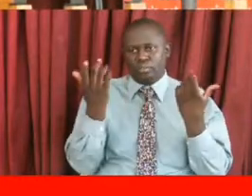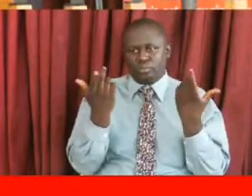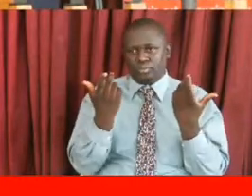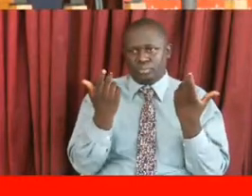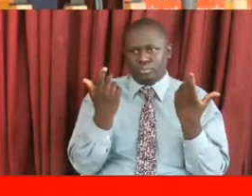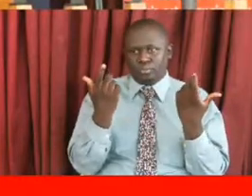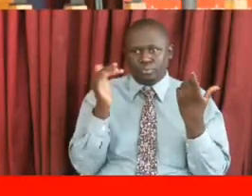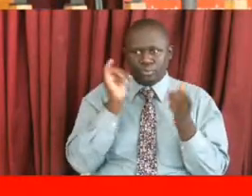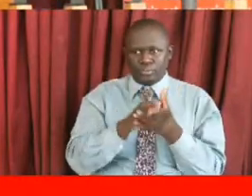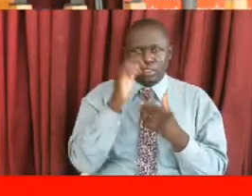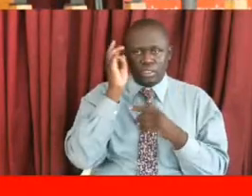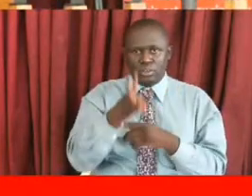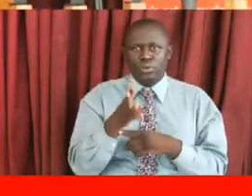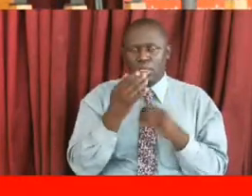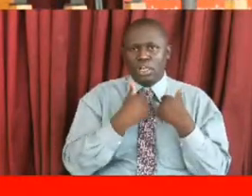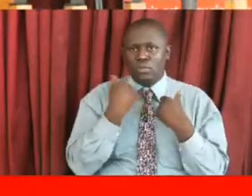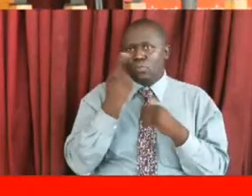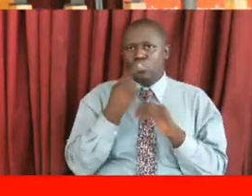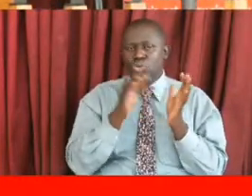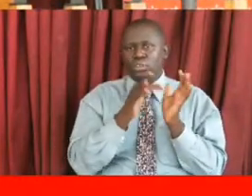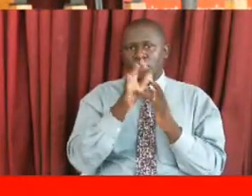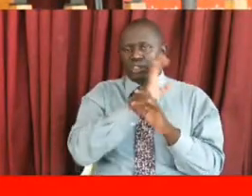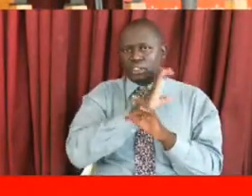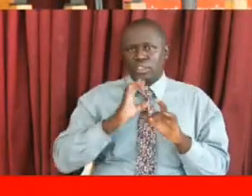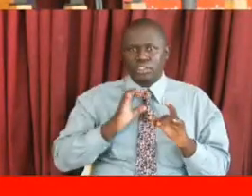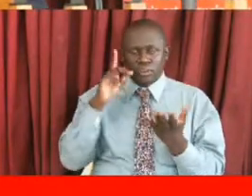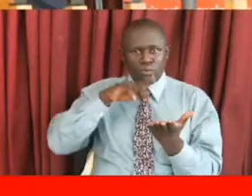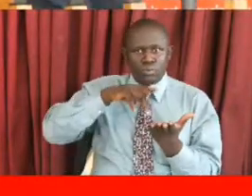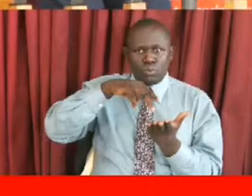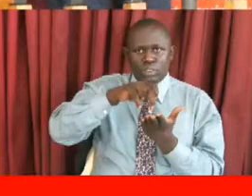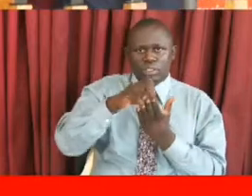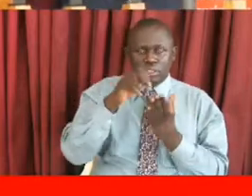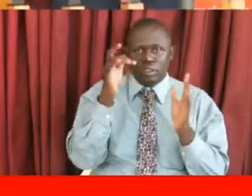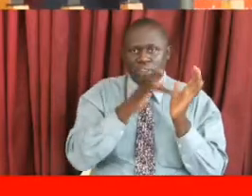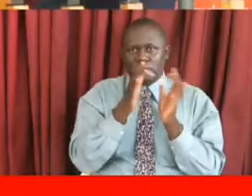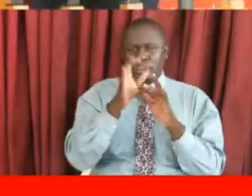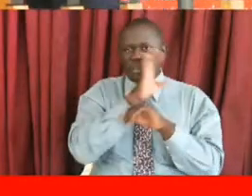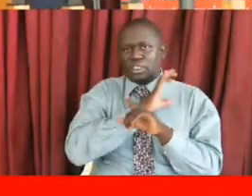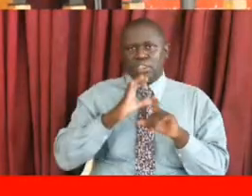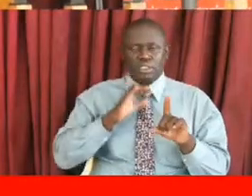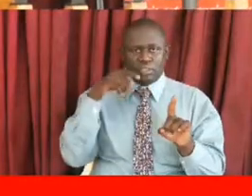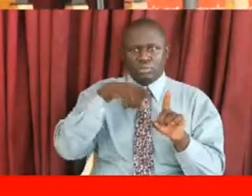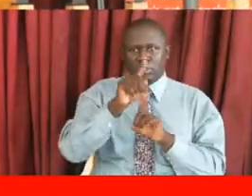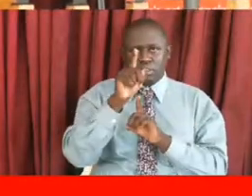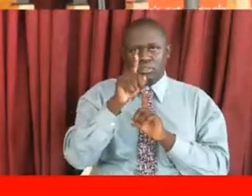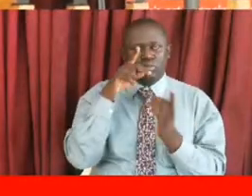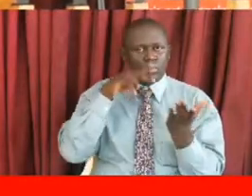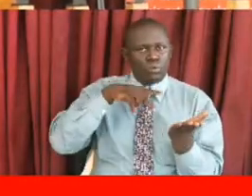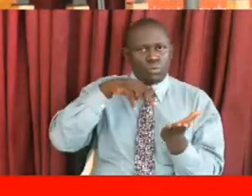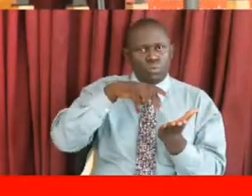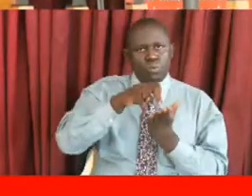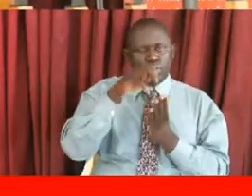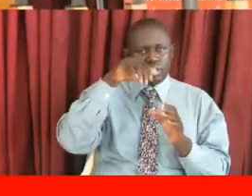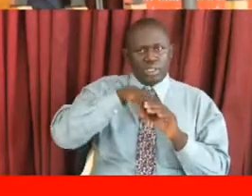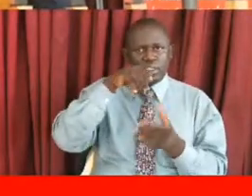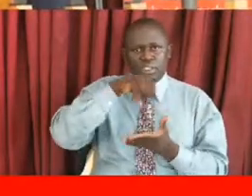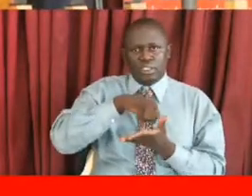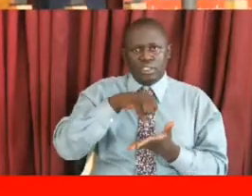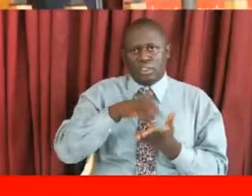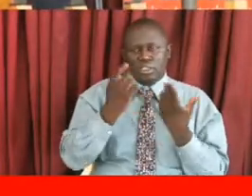Jesus Christ walking in it Jesus Christ himself walking in it